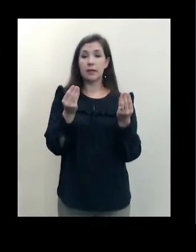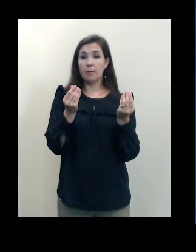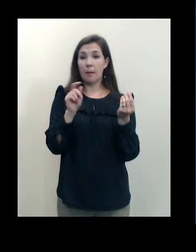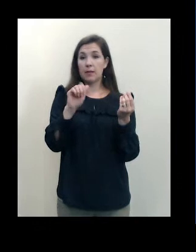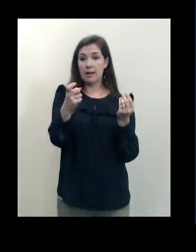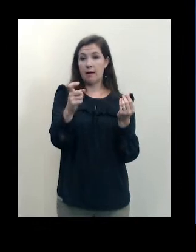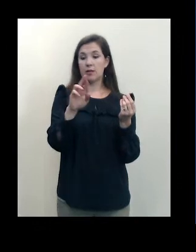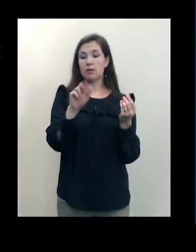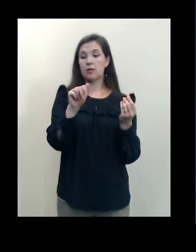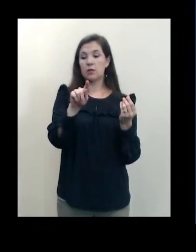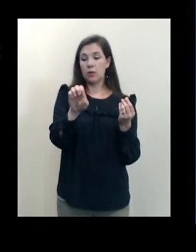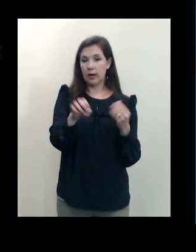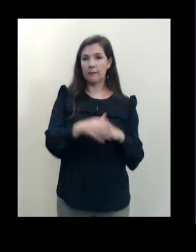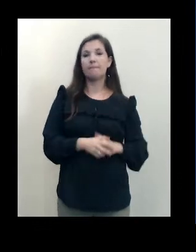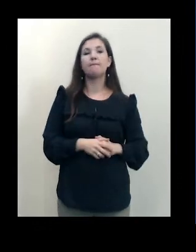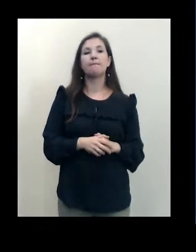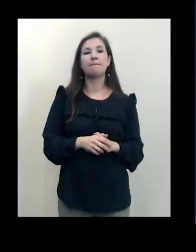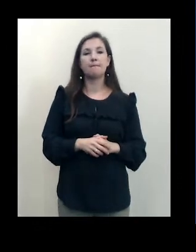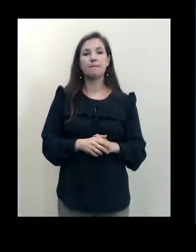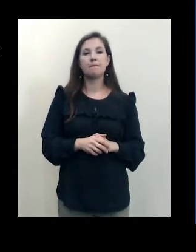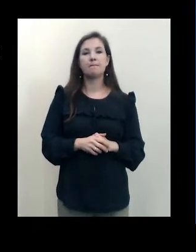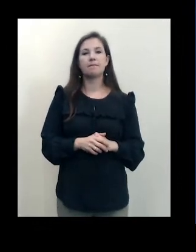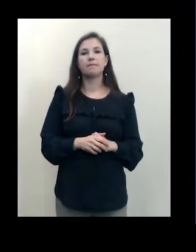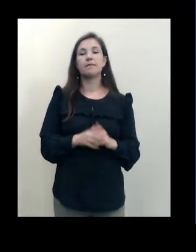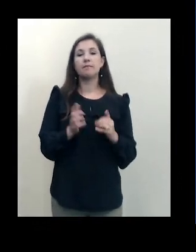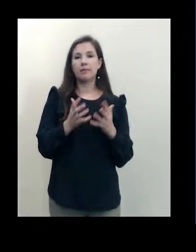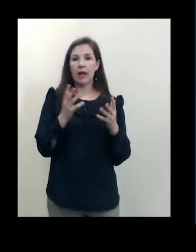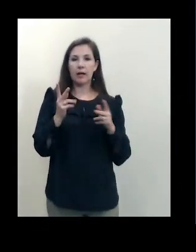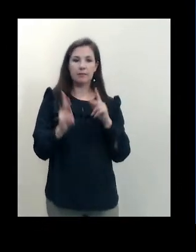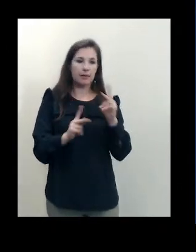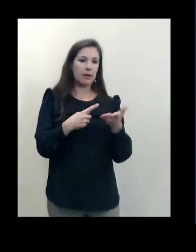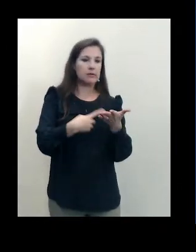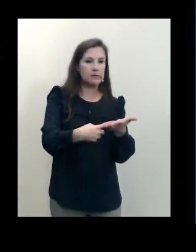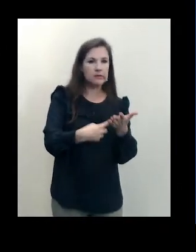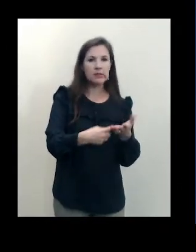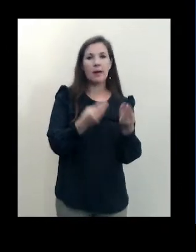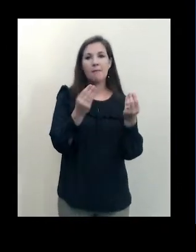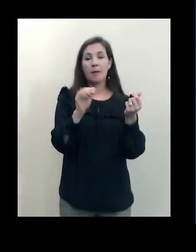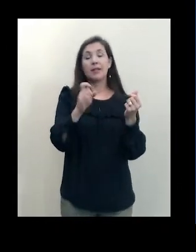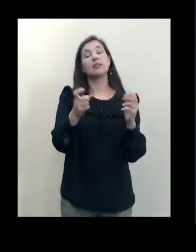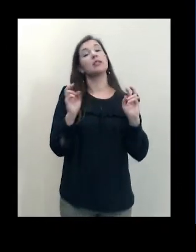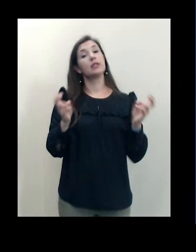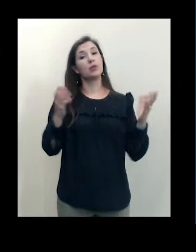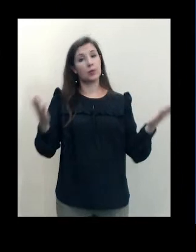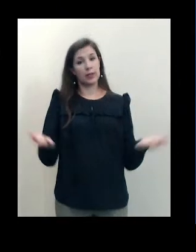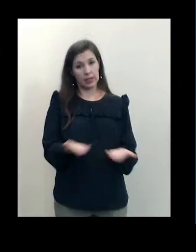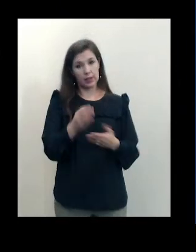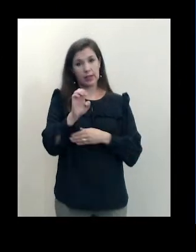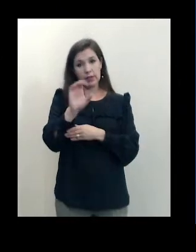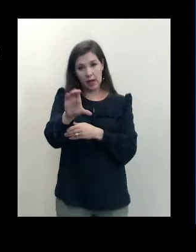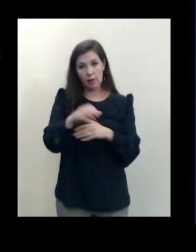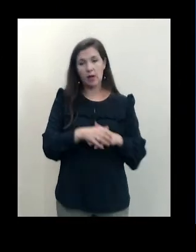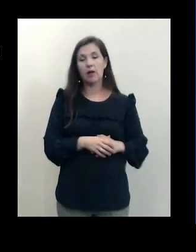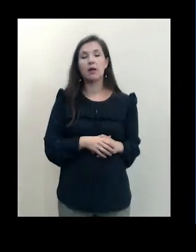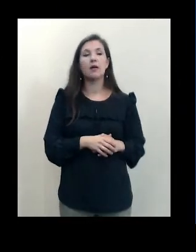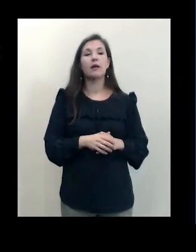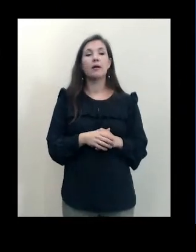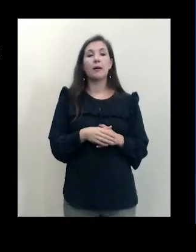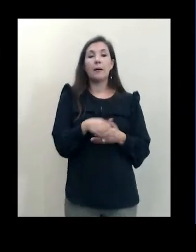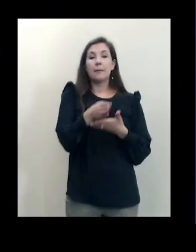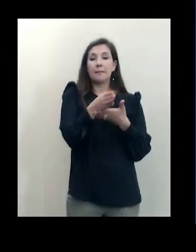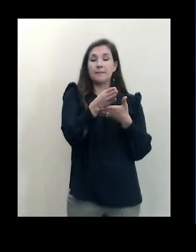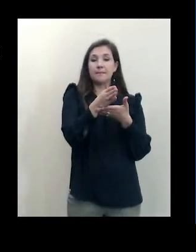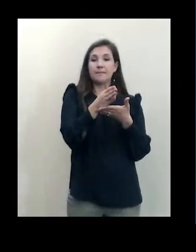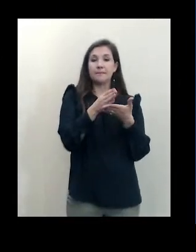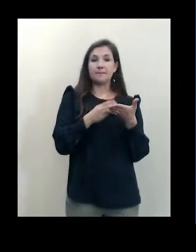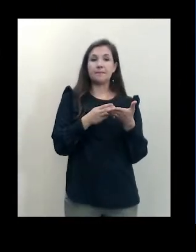rate. A lot of people like to talk about property taxes, and they are an issue in this area. Erie County, as a portion of your property tax bill, has